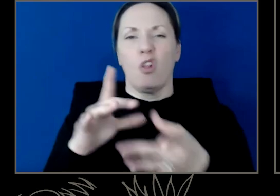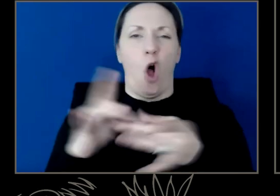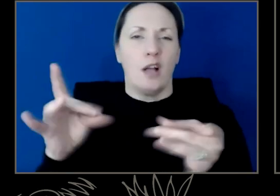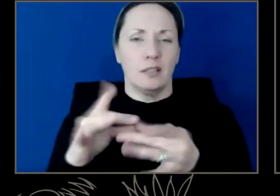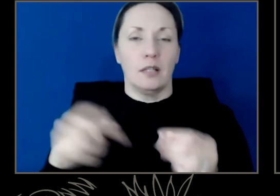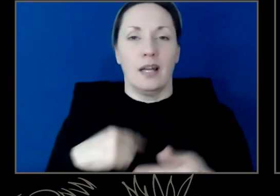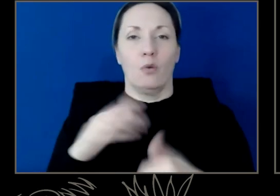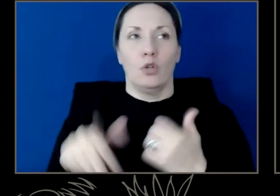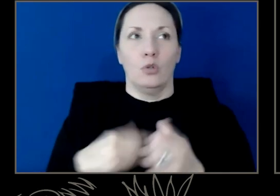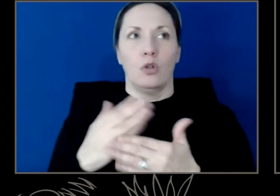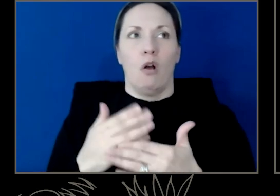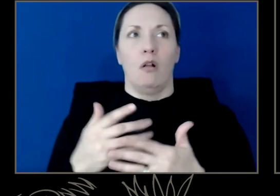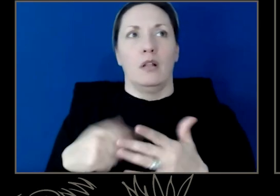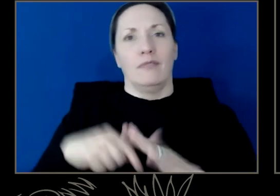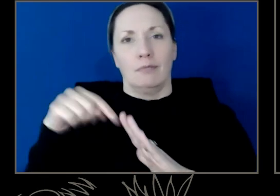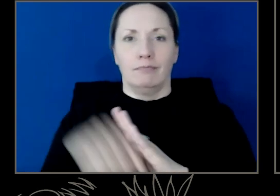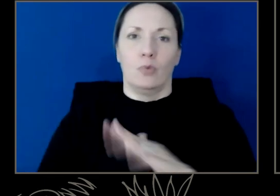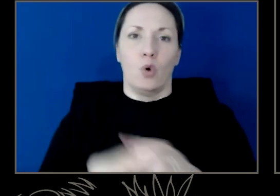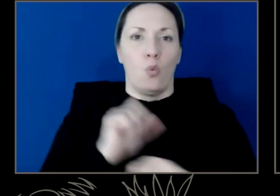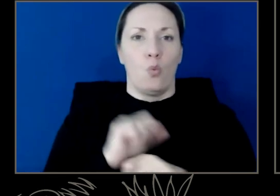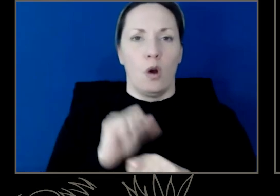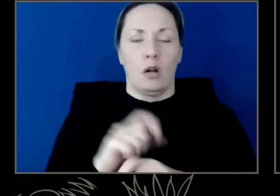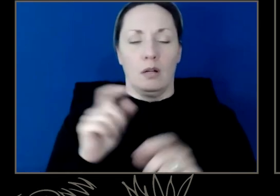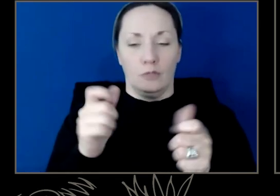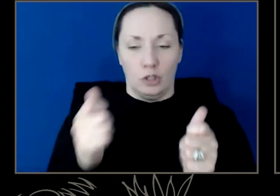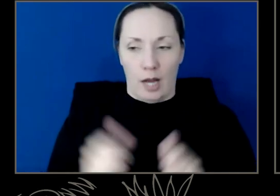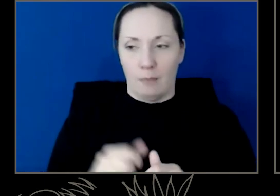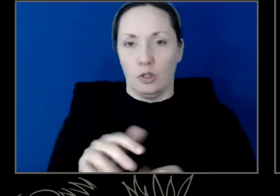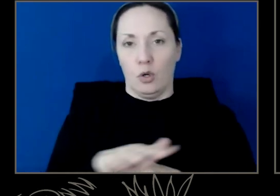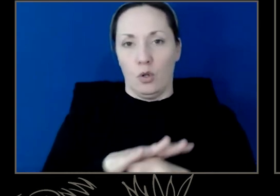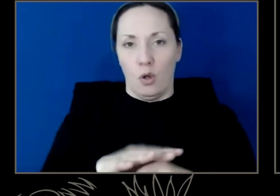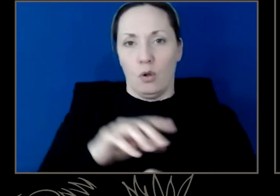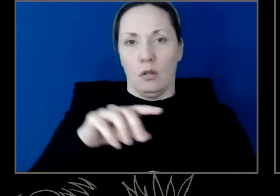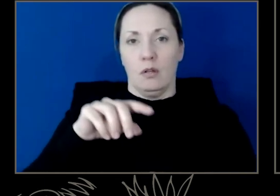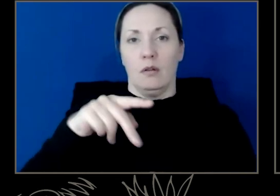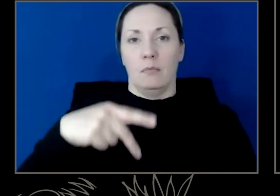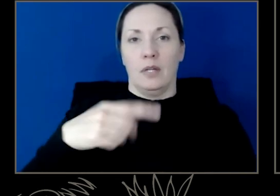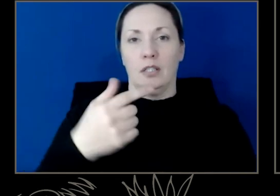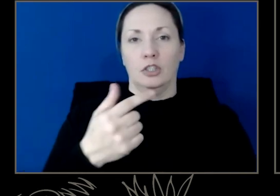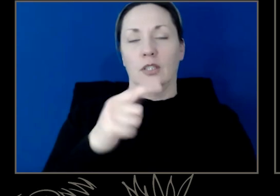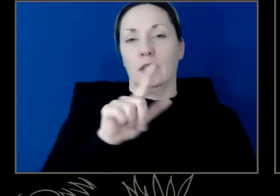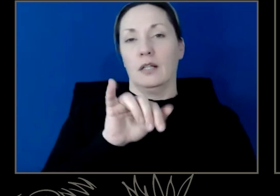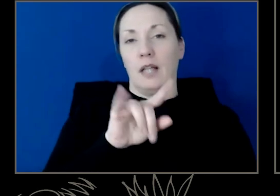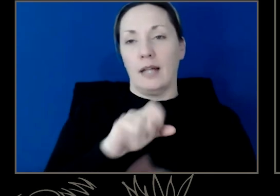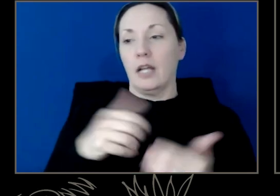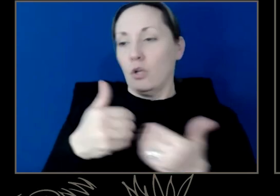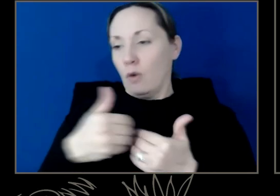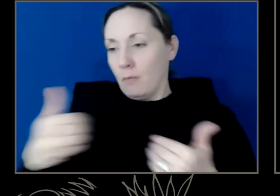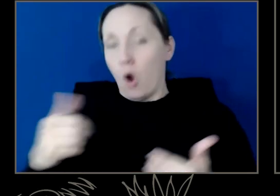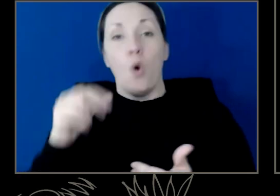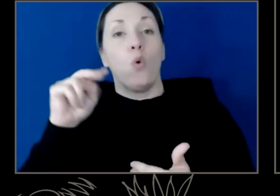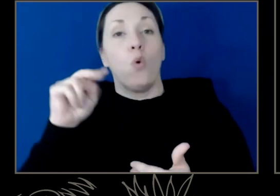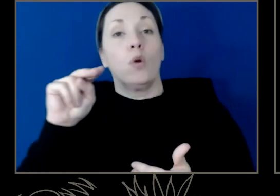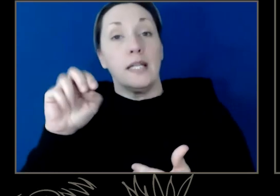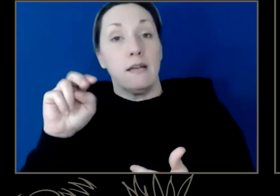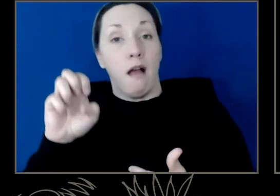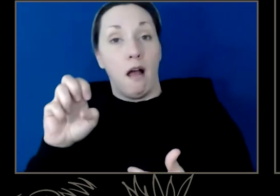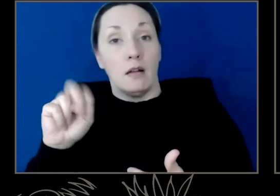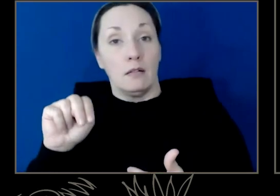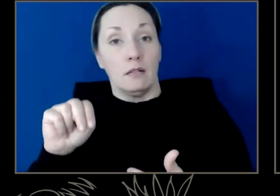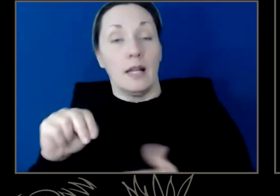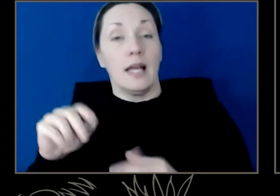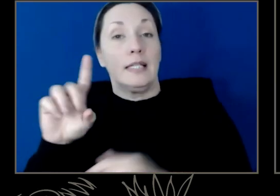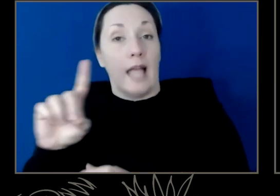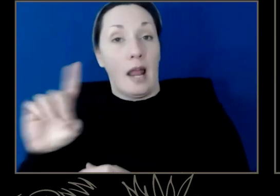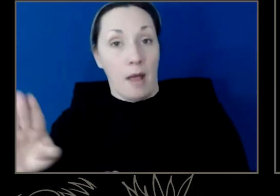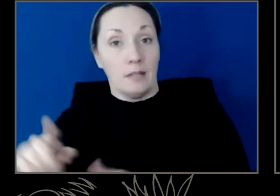heavy work of synchronizing this shape between your local pglite and your remote Neon database. And then you get